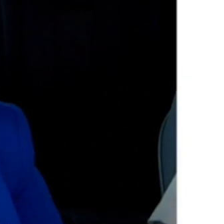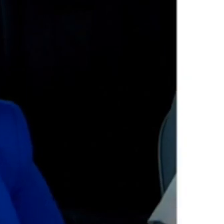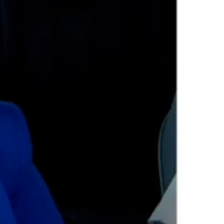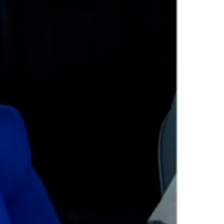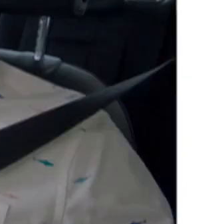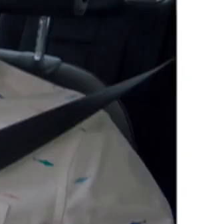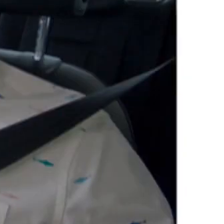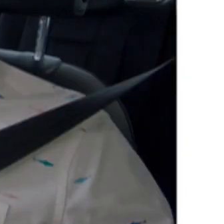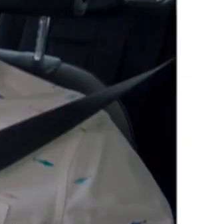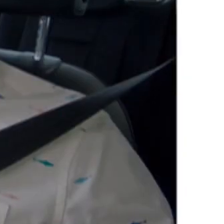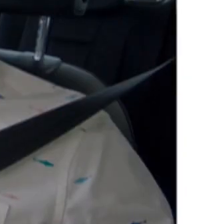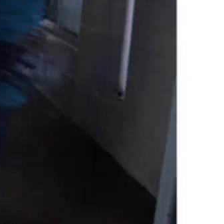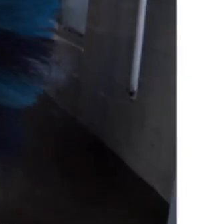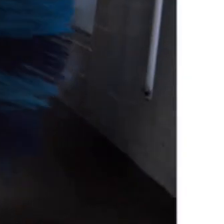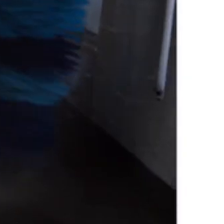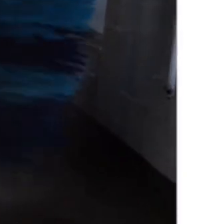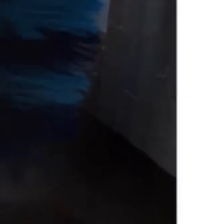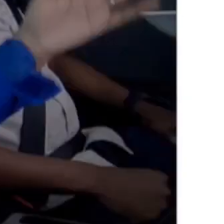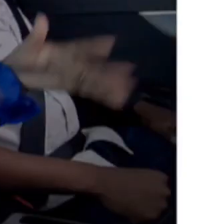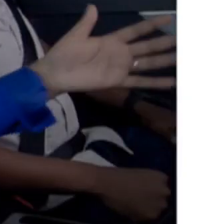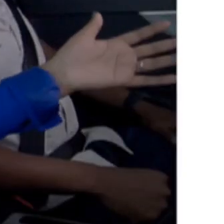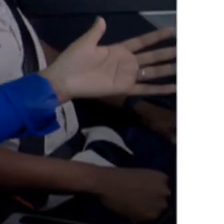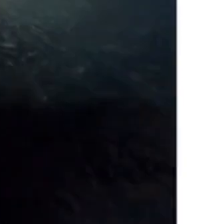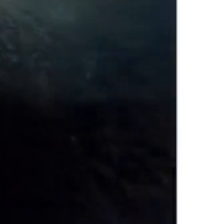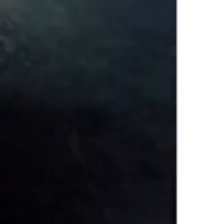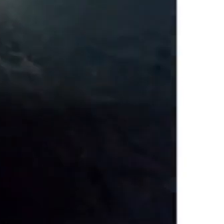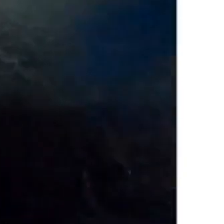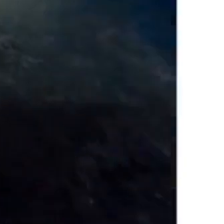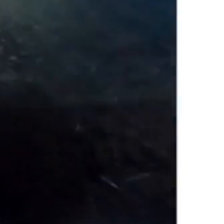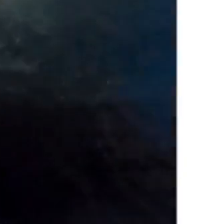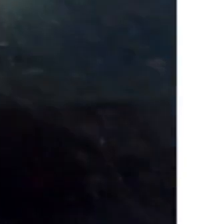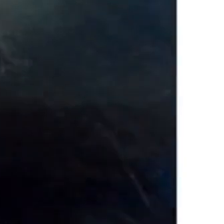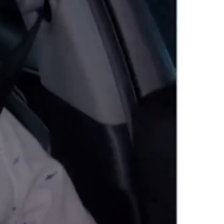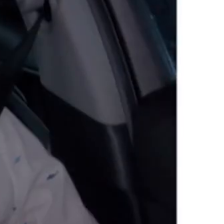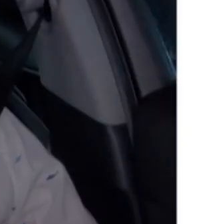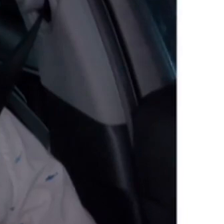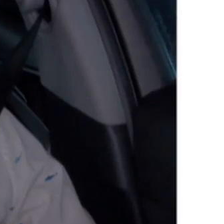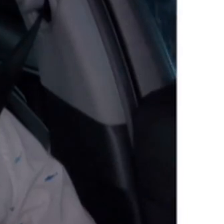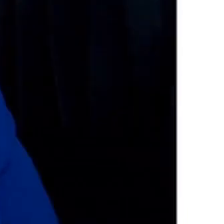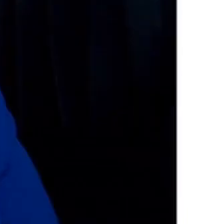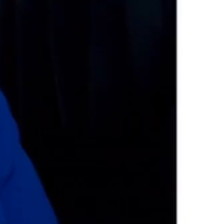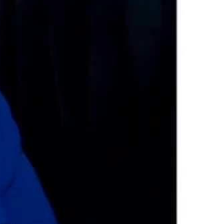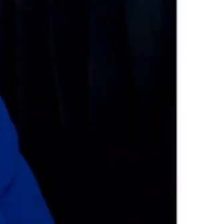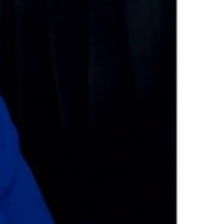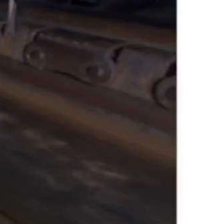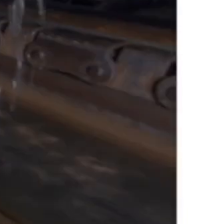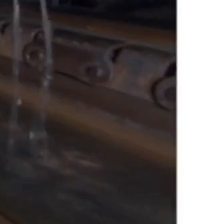asked Outsurance to give me a quote. Yeah. She took me through everything and I was very happy. How much did you save?